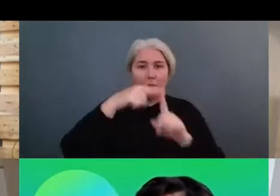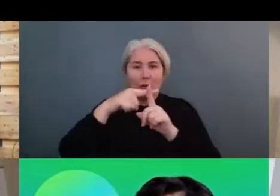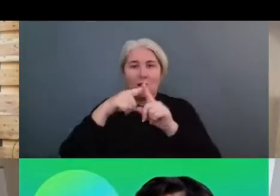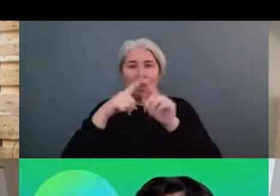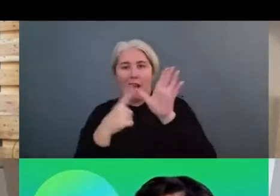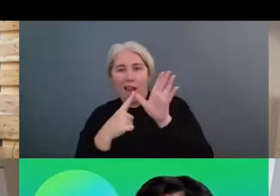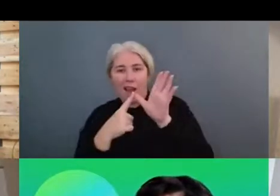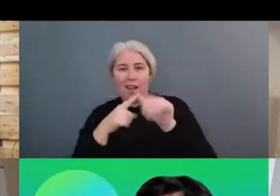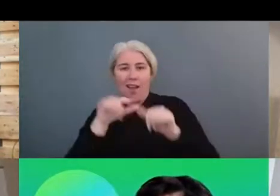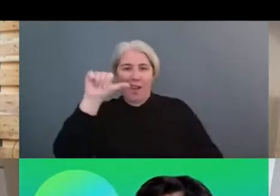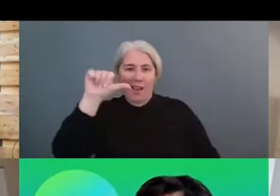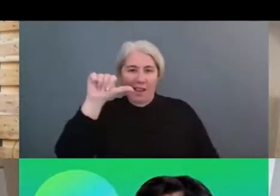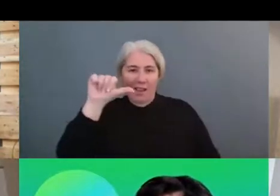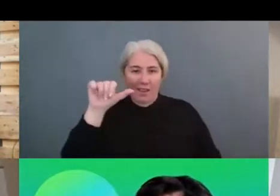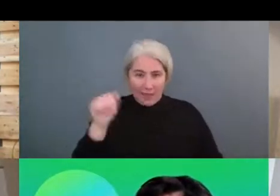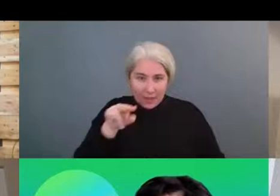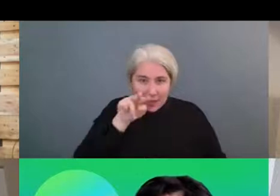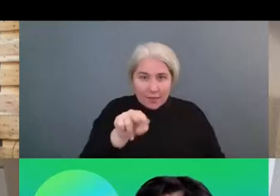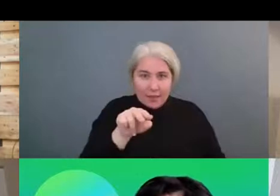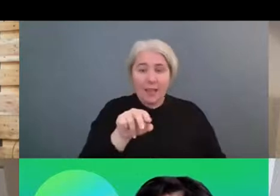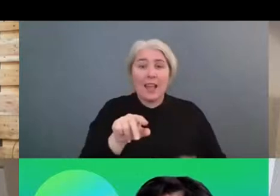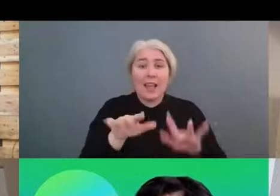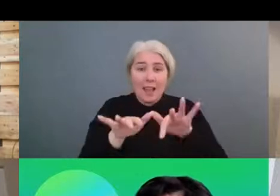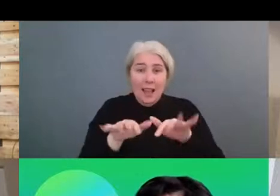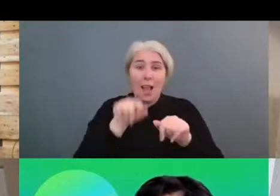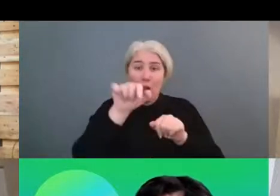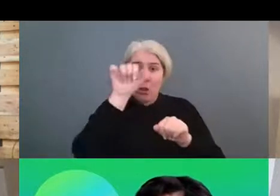panelists, he or she may answer